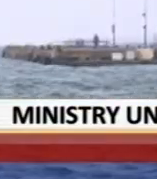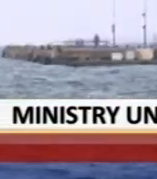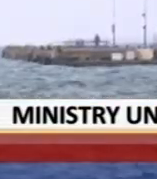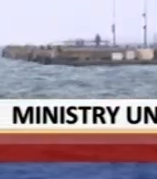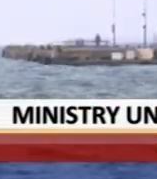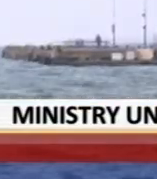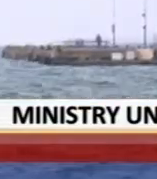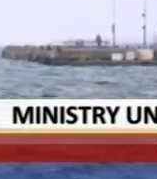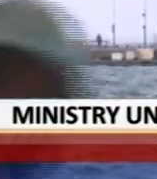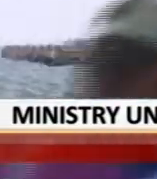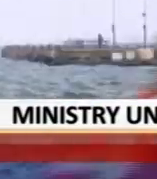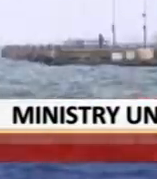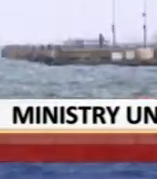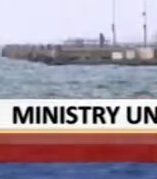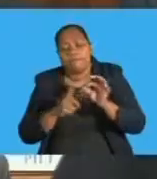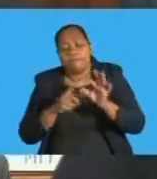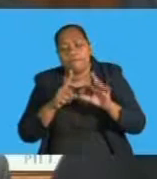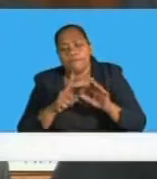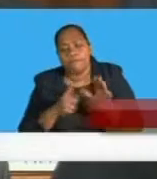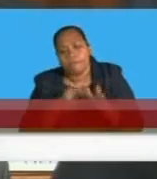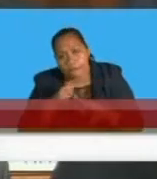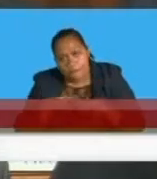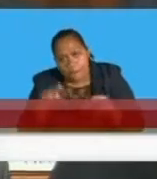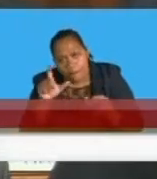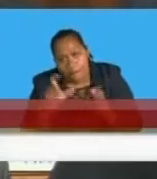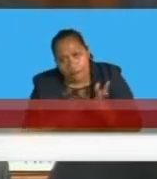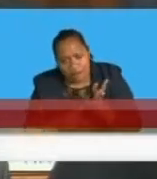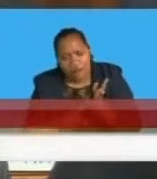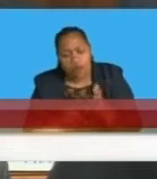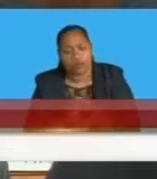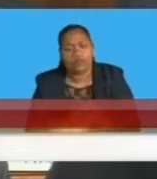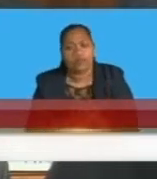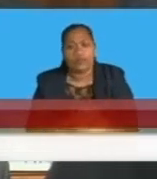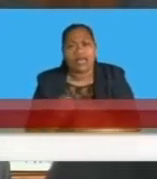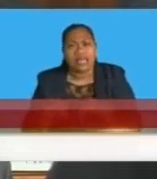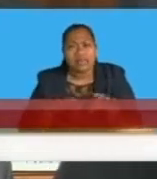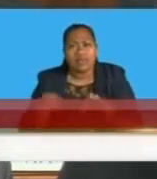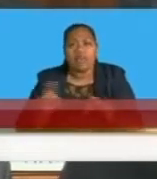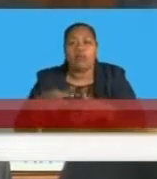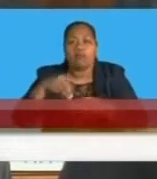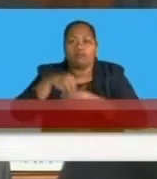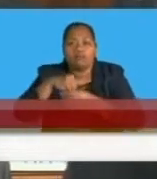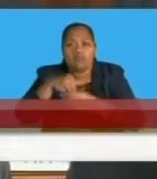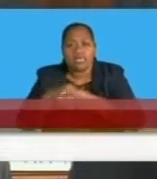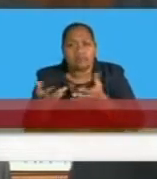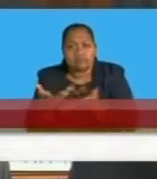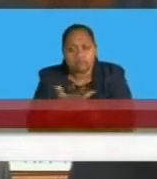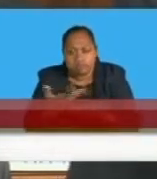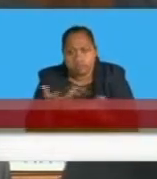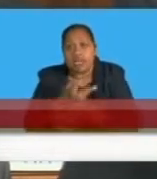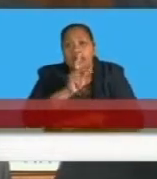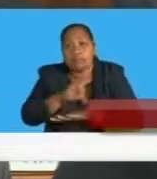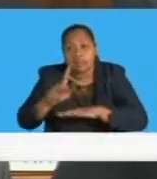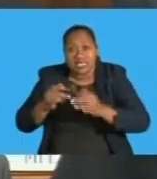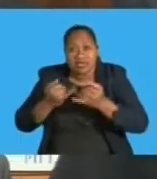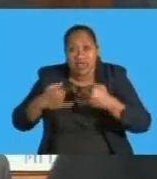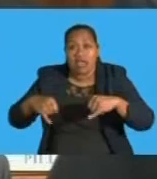attract more fishing vessels. The plans, including our discussions with Pacific Islands up the